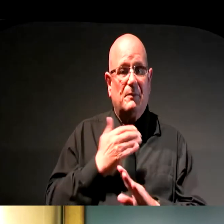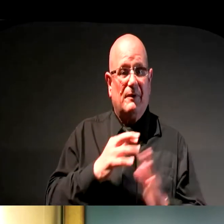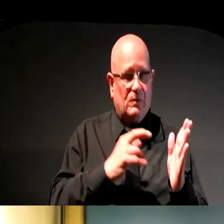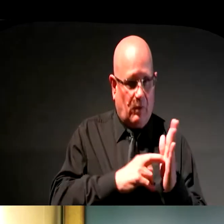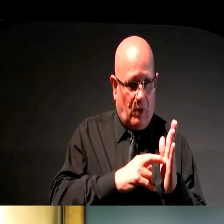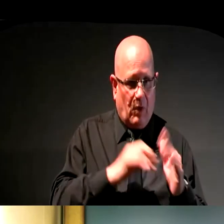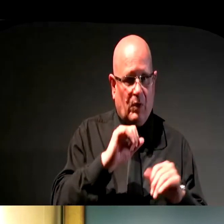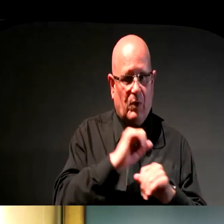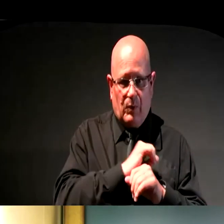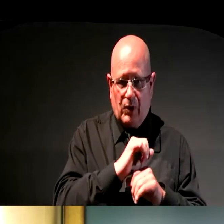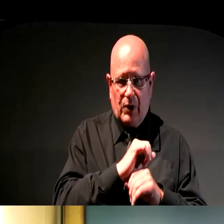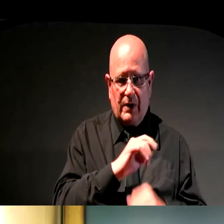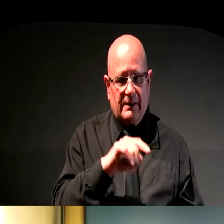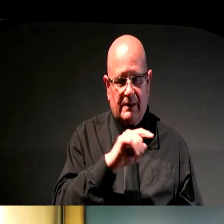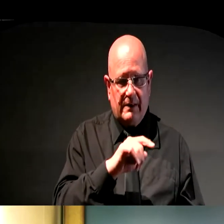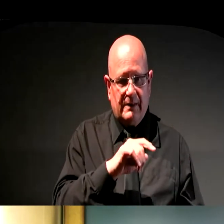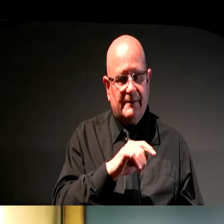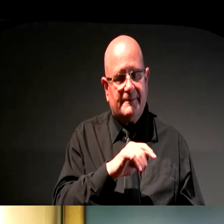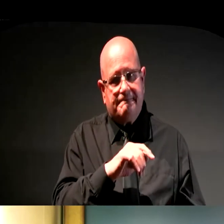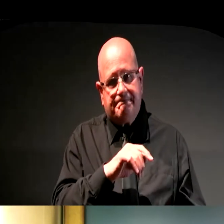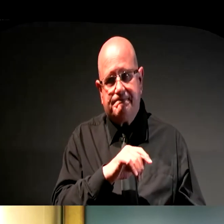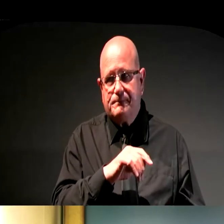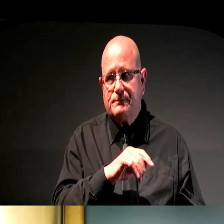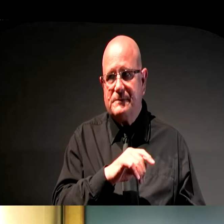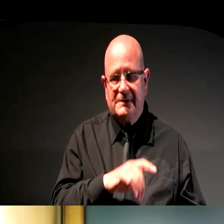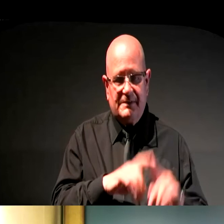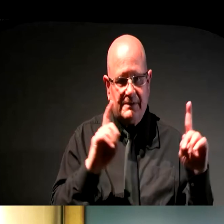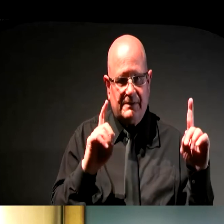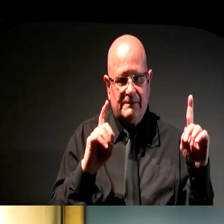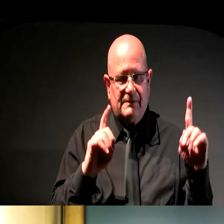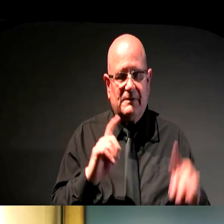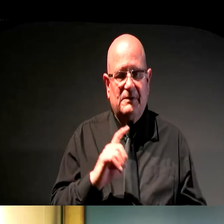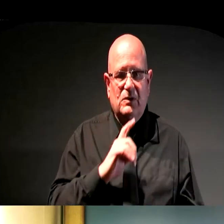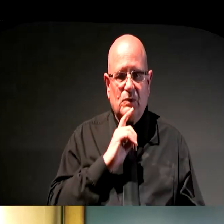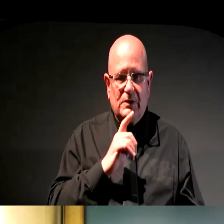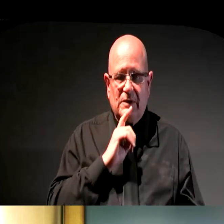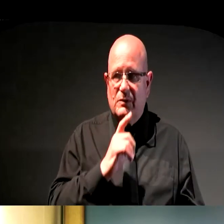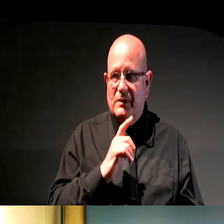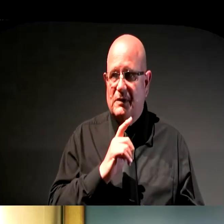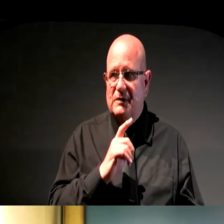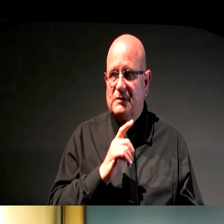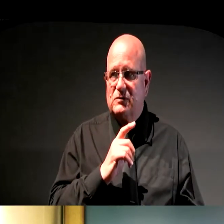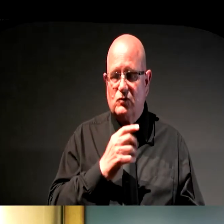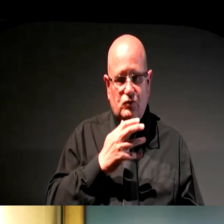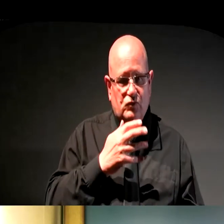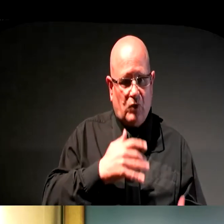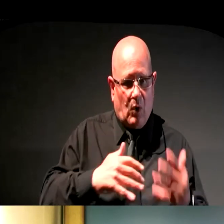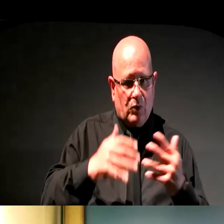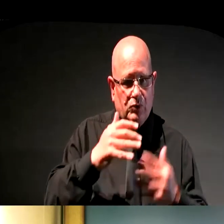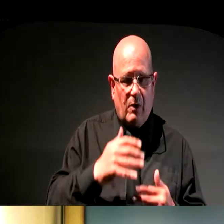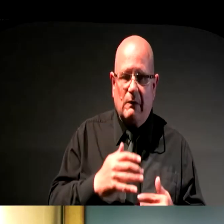wine industry, big jump, and the wine industry is extremely, extremely social. And so almost to a